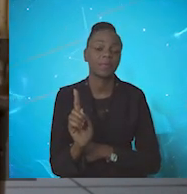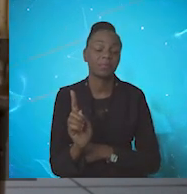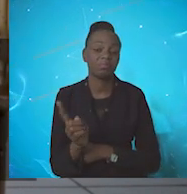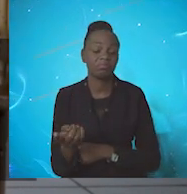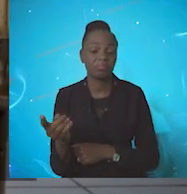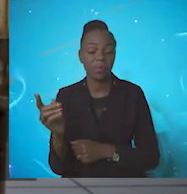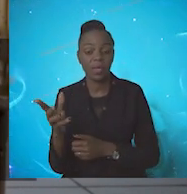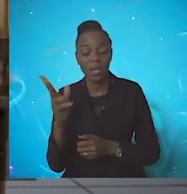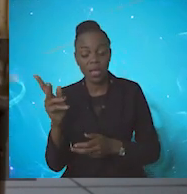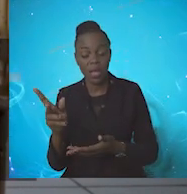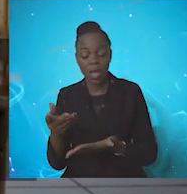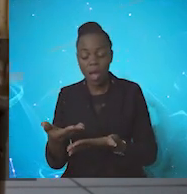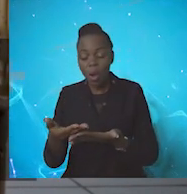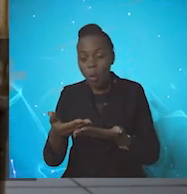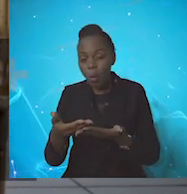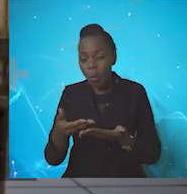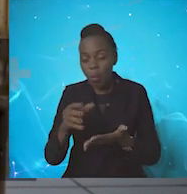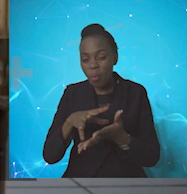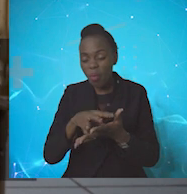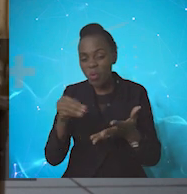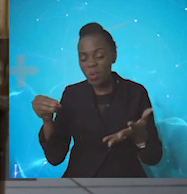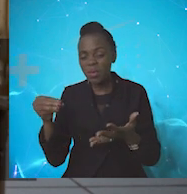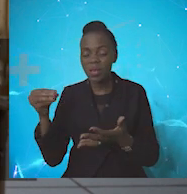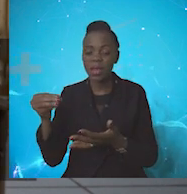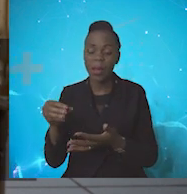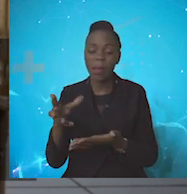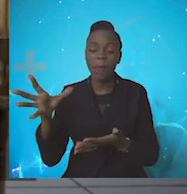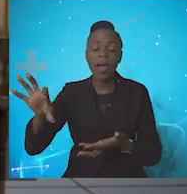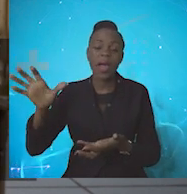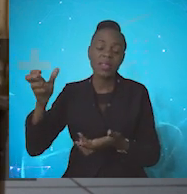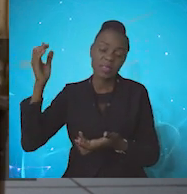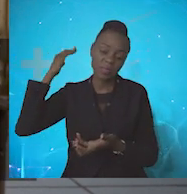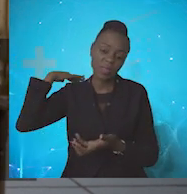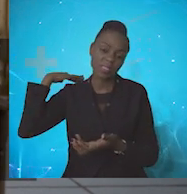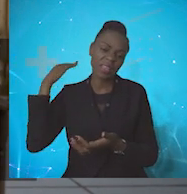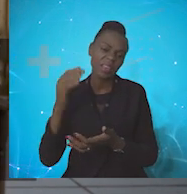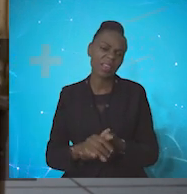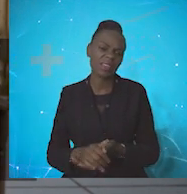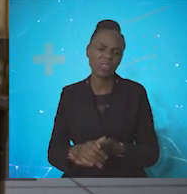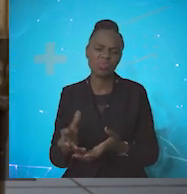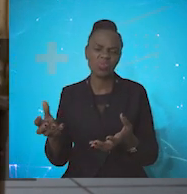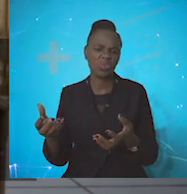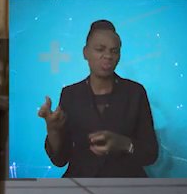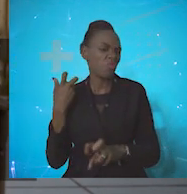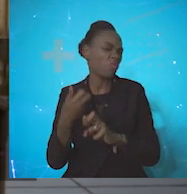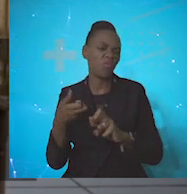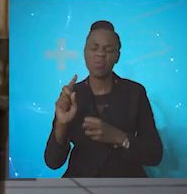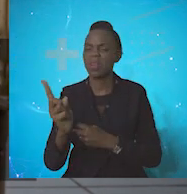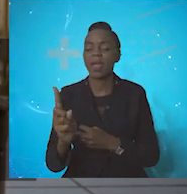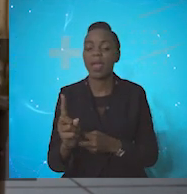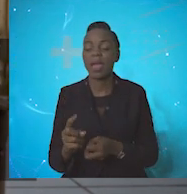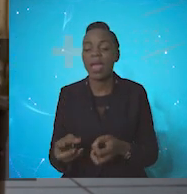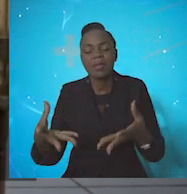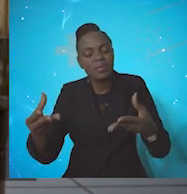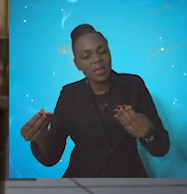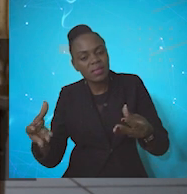So kutenga madzi pansana ndi chinthu chosichoopsa ya. It's a safe procedure. And we